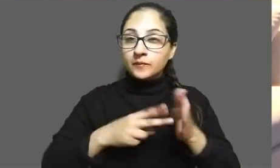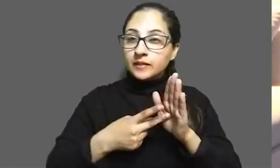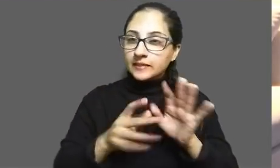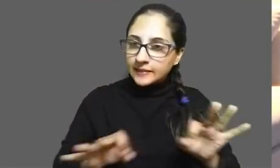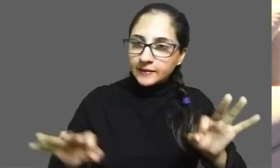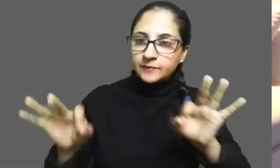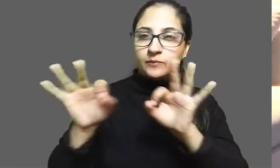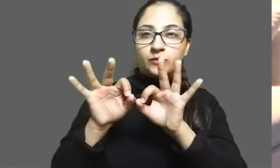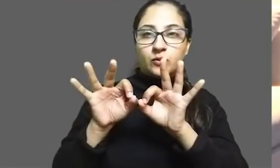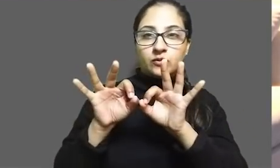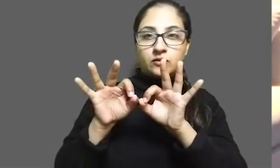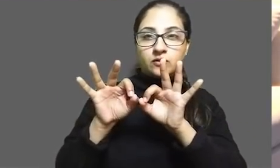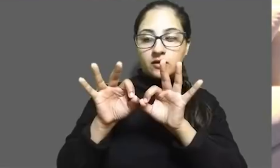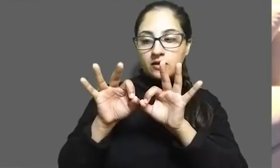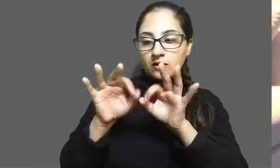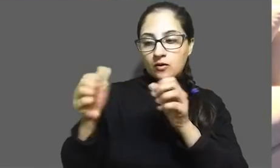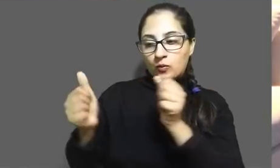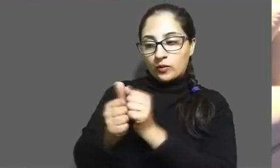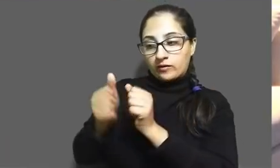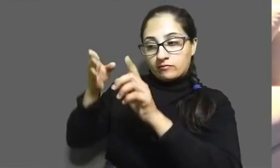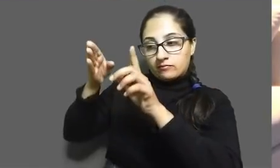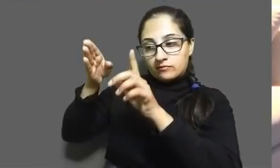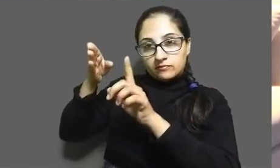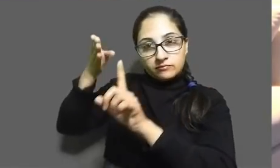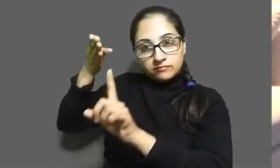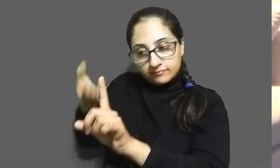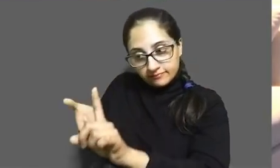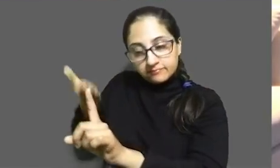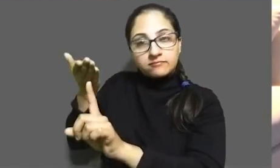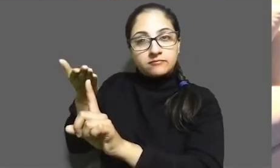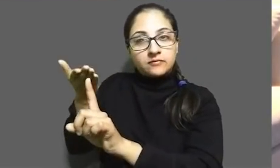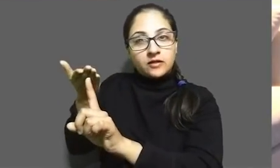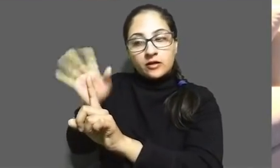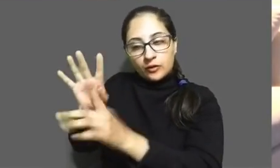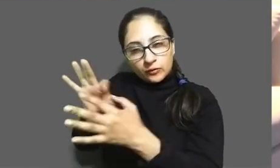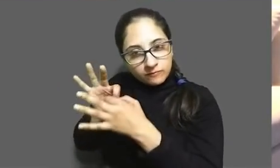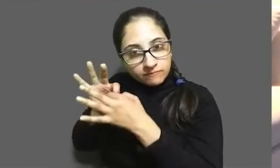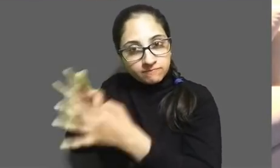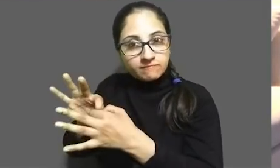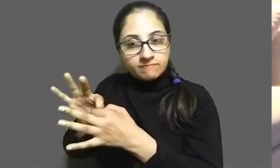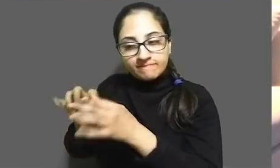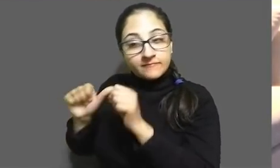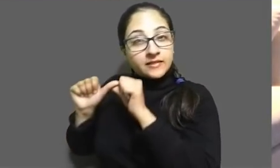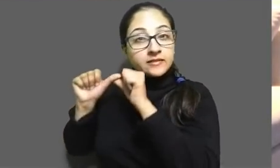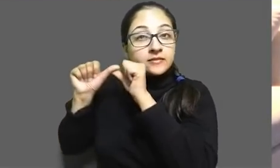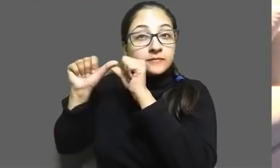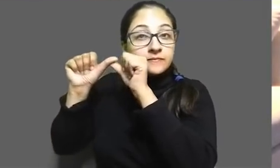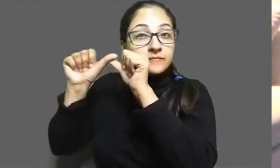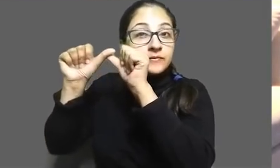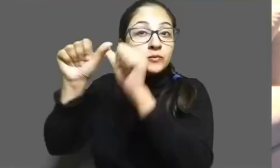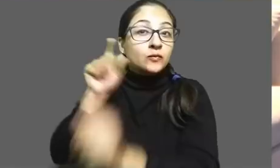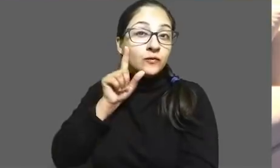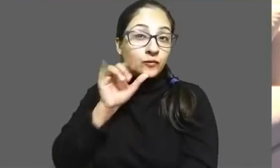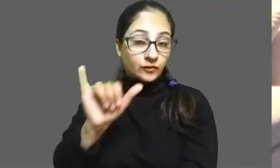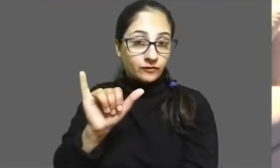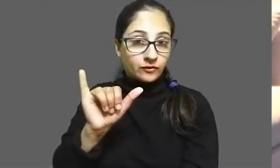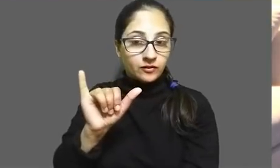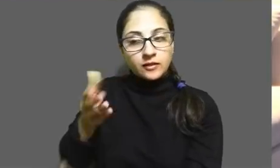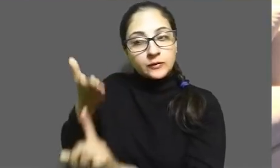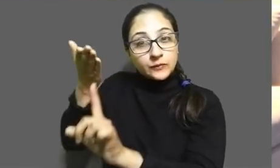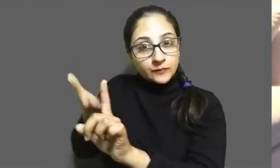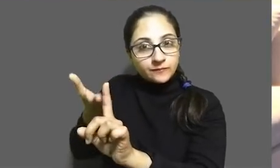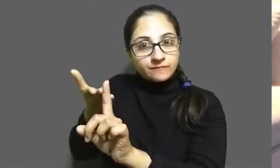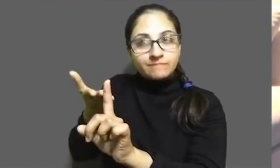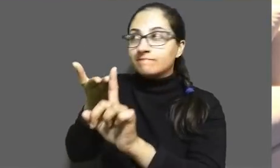a bond with someone who will always be with us, who never leaves us. And this, of course, is a